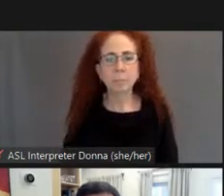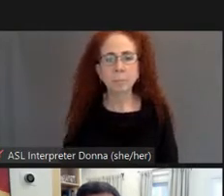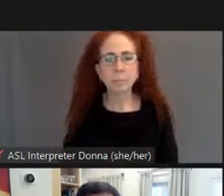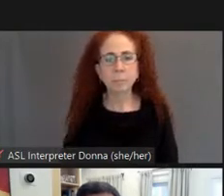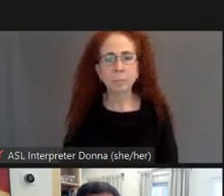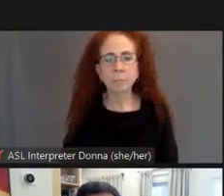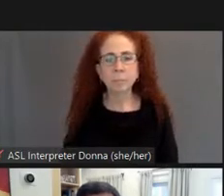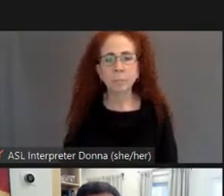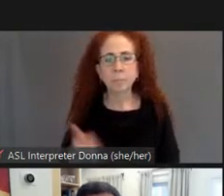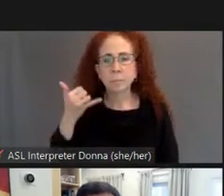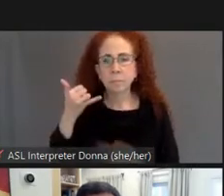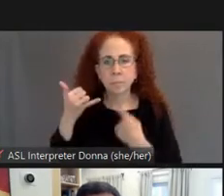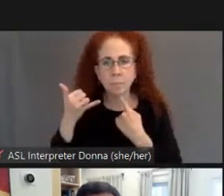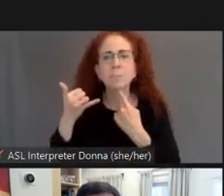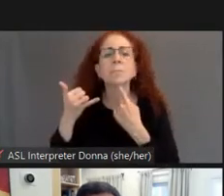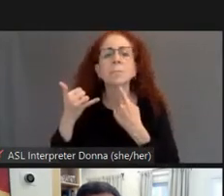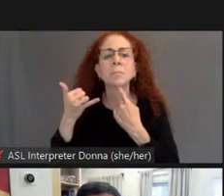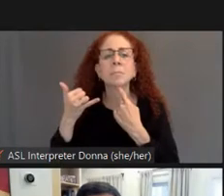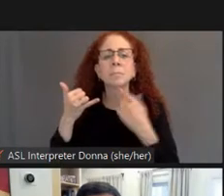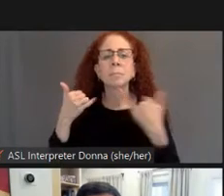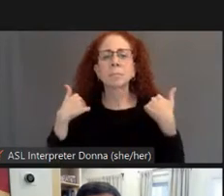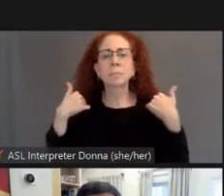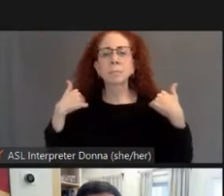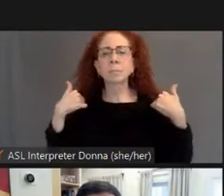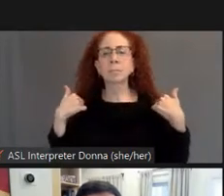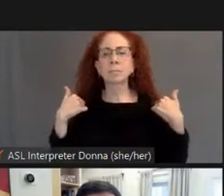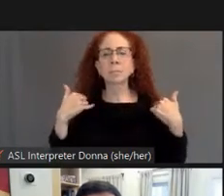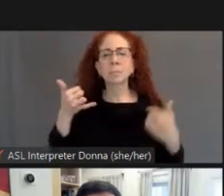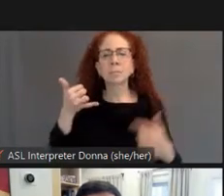She lifts up her head and pushes her shoulders back